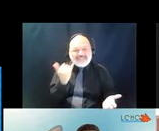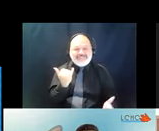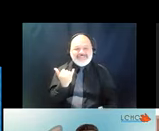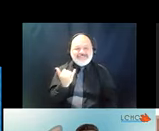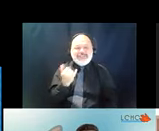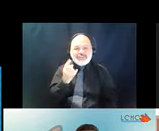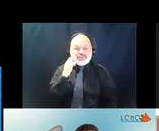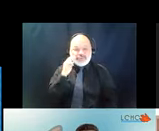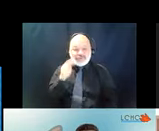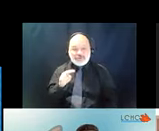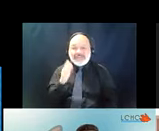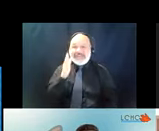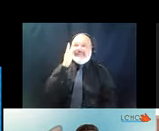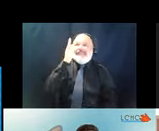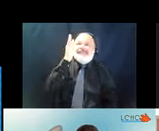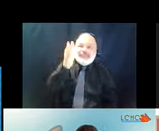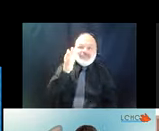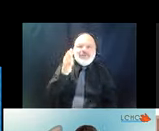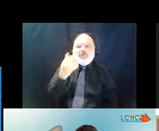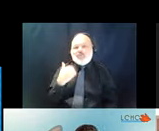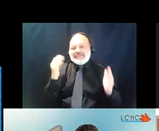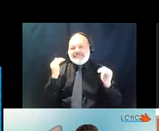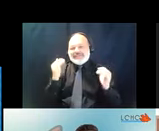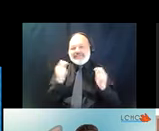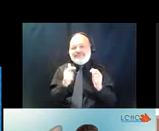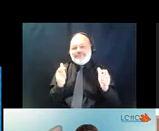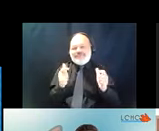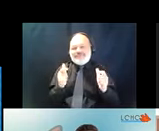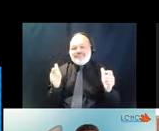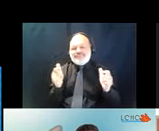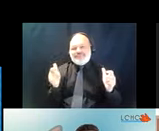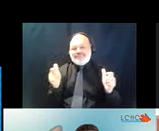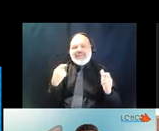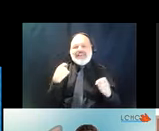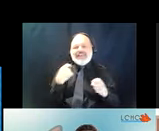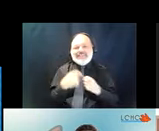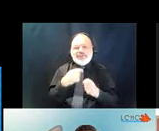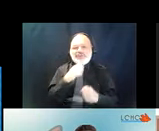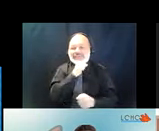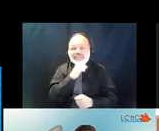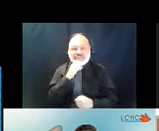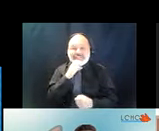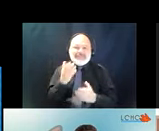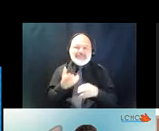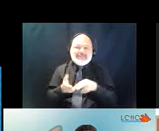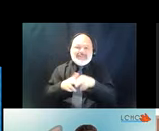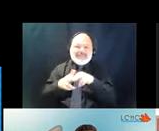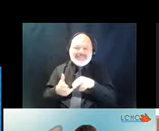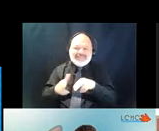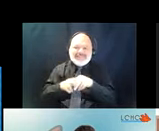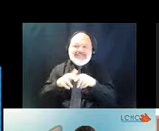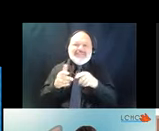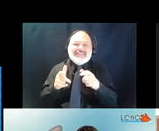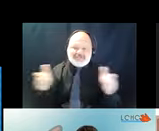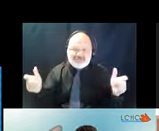if you look down into the future, we expect that population of Latino seniors to increase. And so this is going to have direct consequences